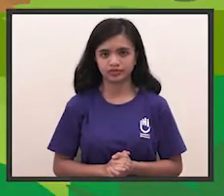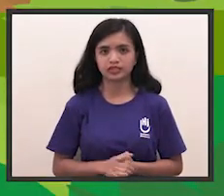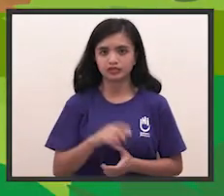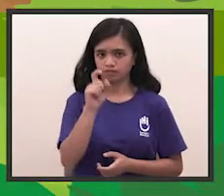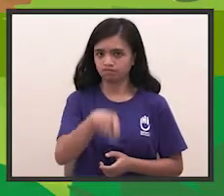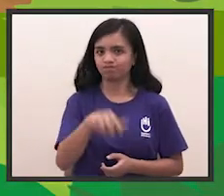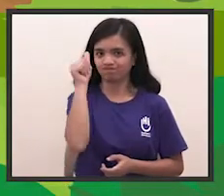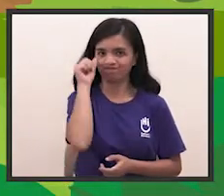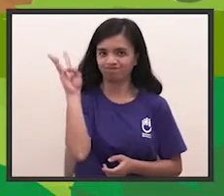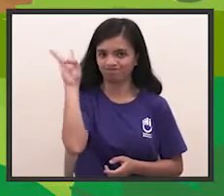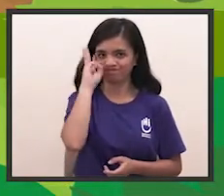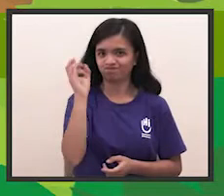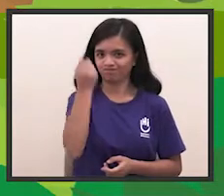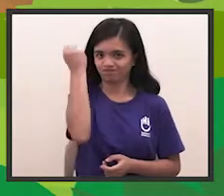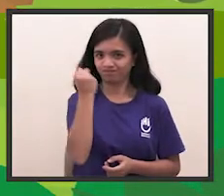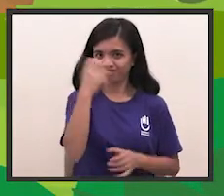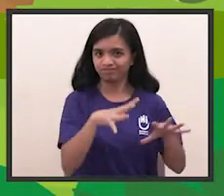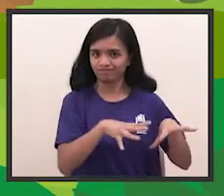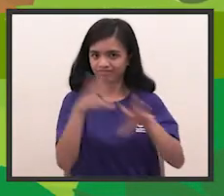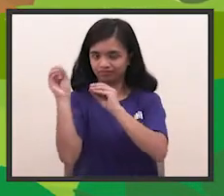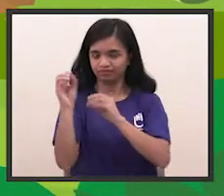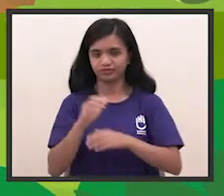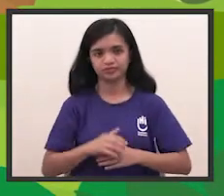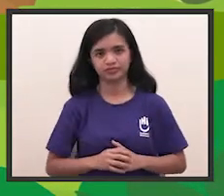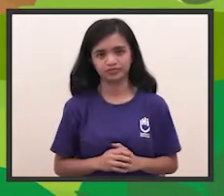Be alert and move away quickly.